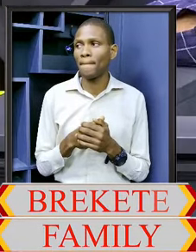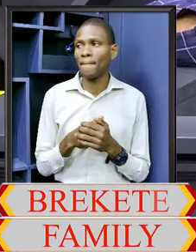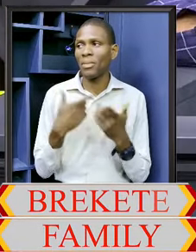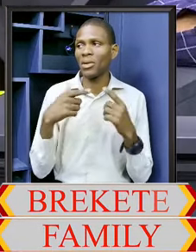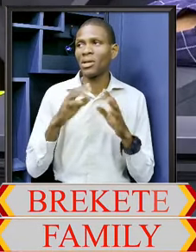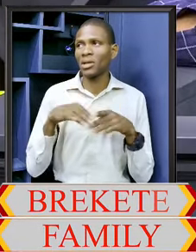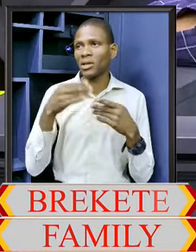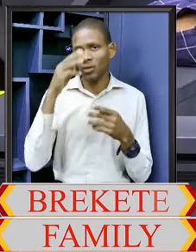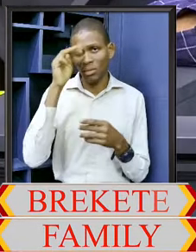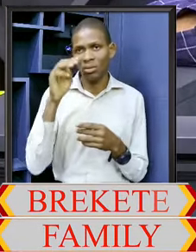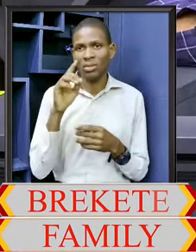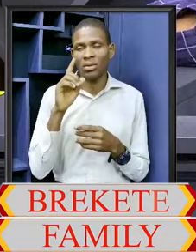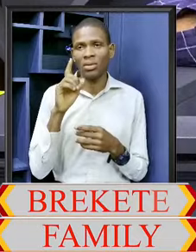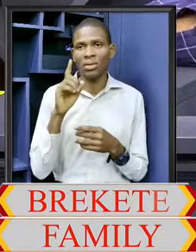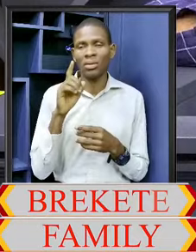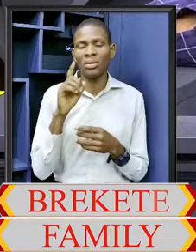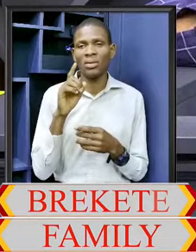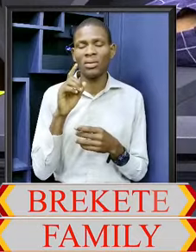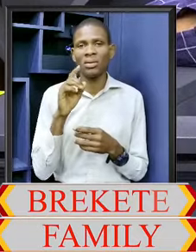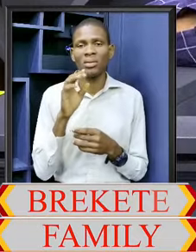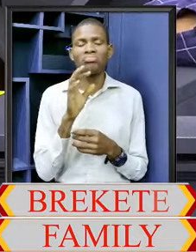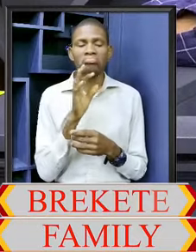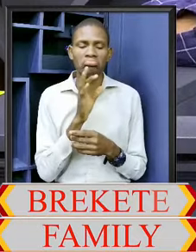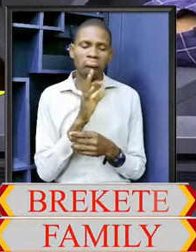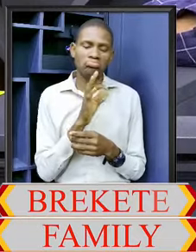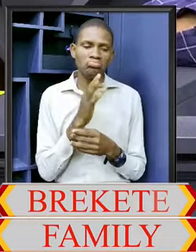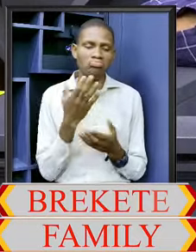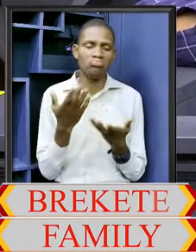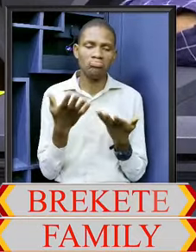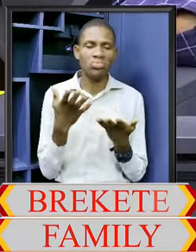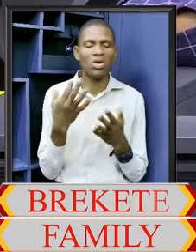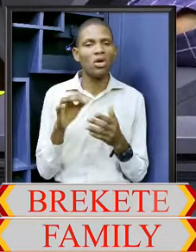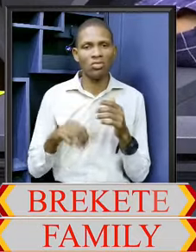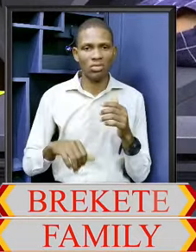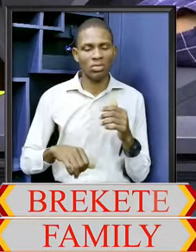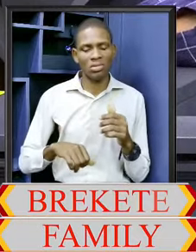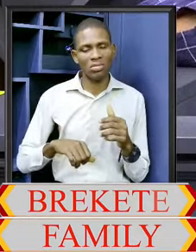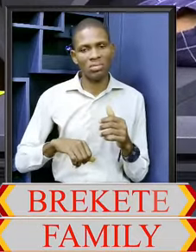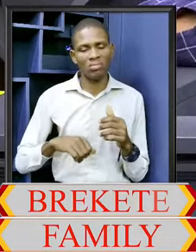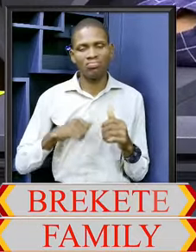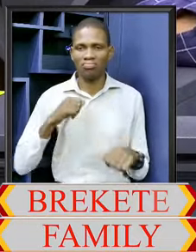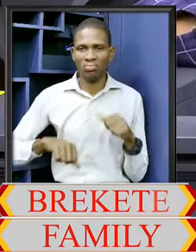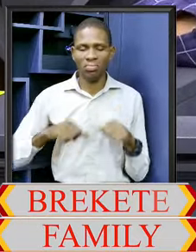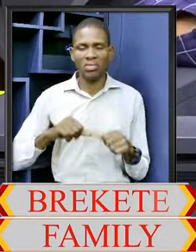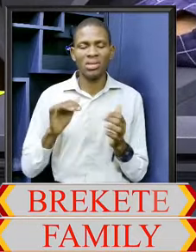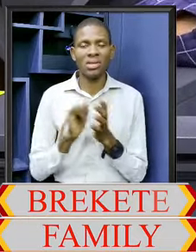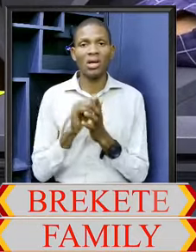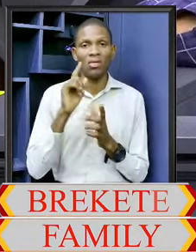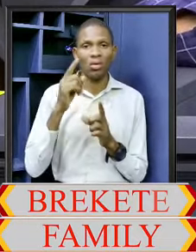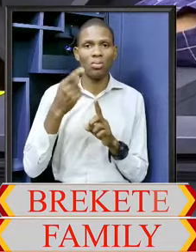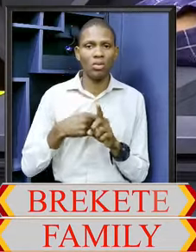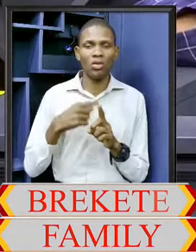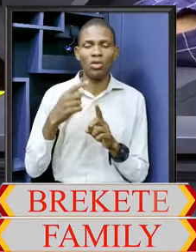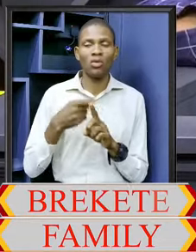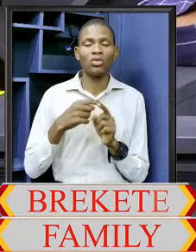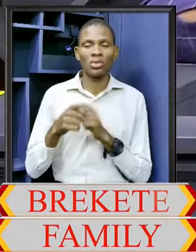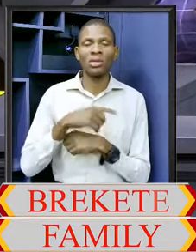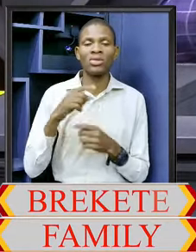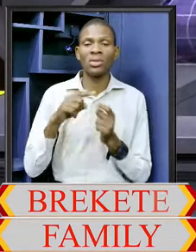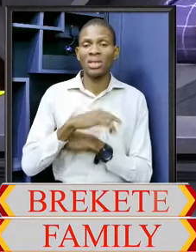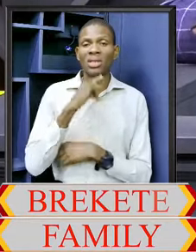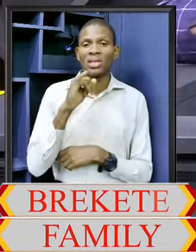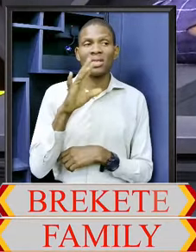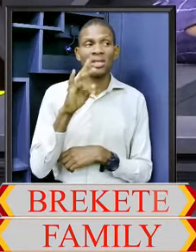Let's give him benefit of the doubt. That 1 month from today. Today is